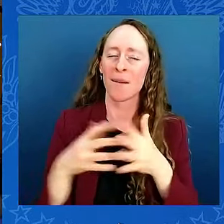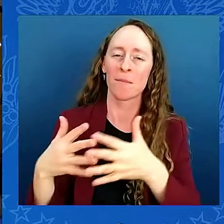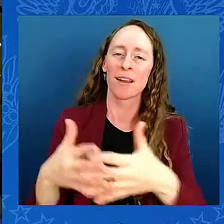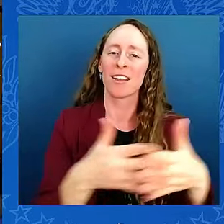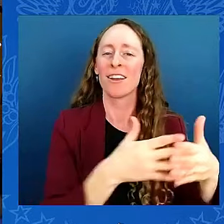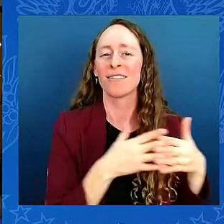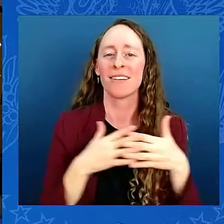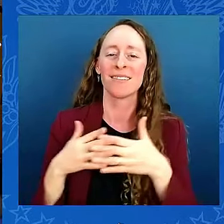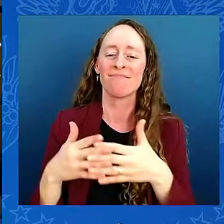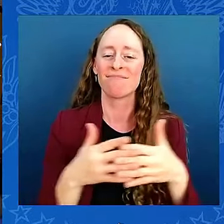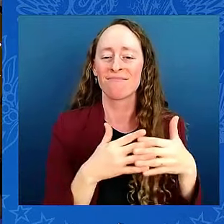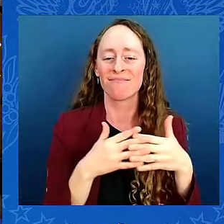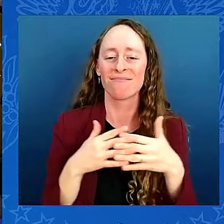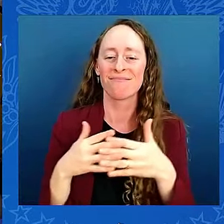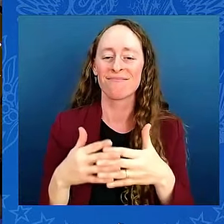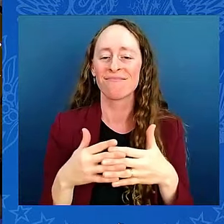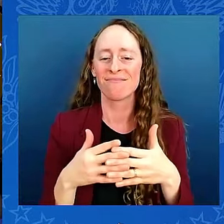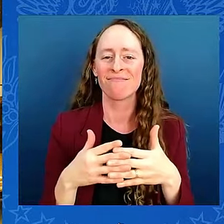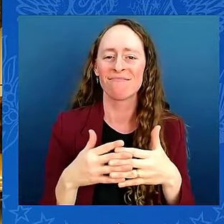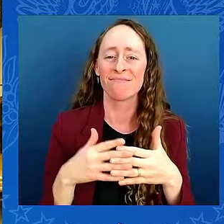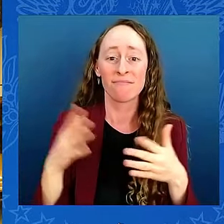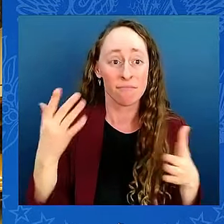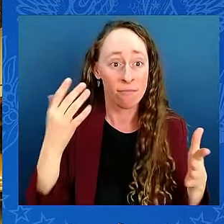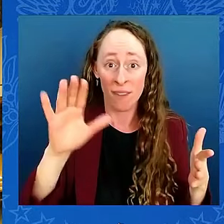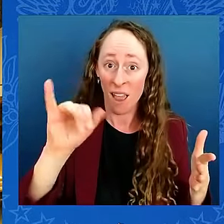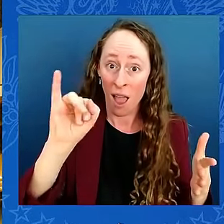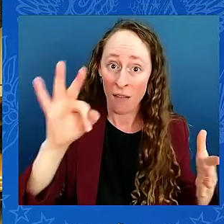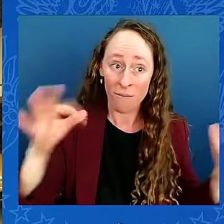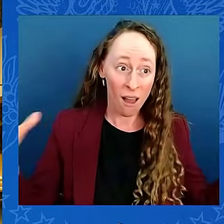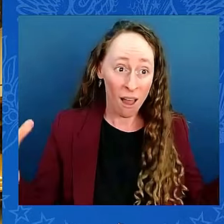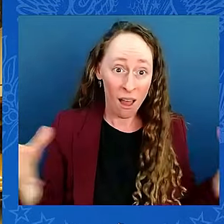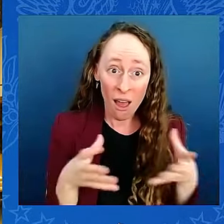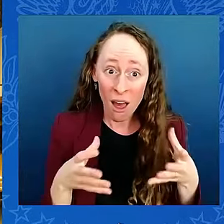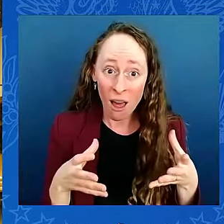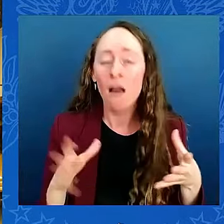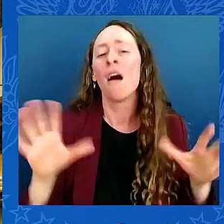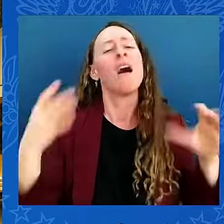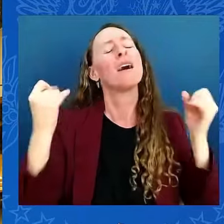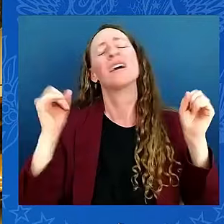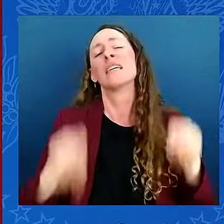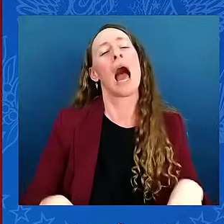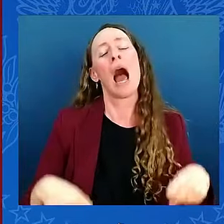is nothing beyond our capacity when we work together. So let's keep working together and get it done.